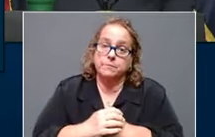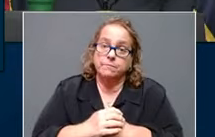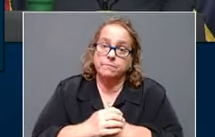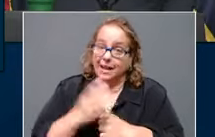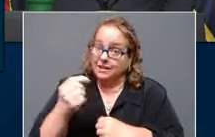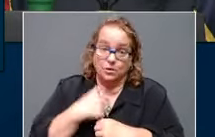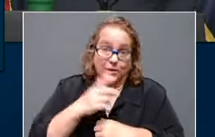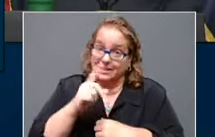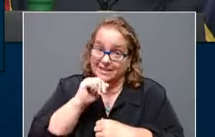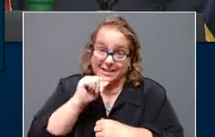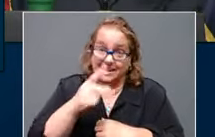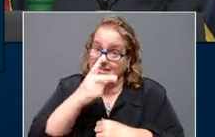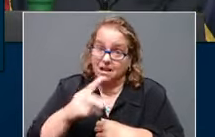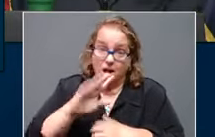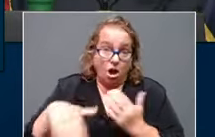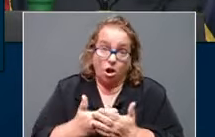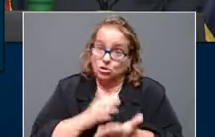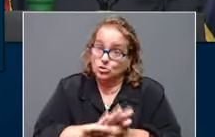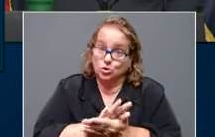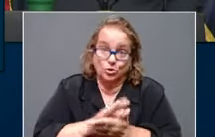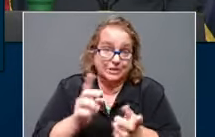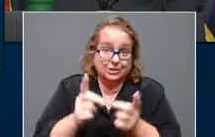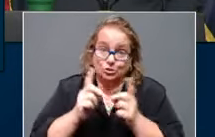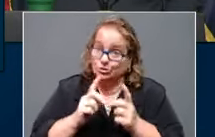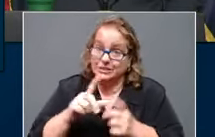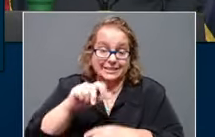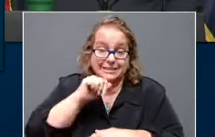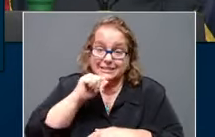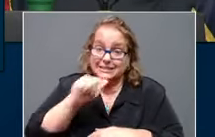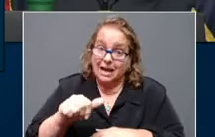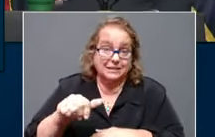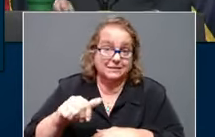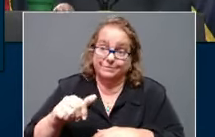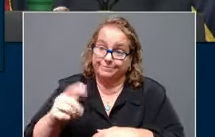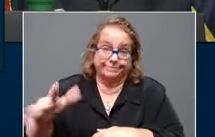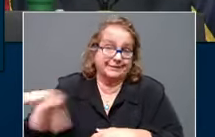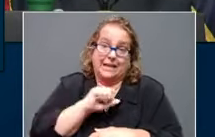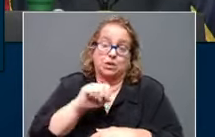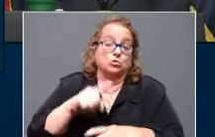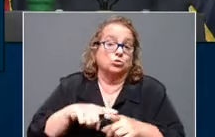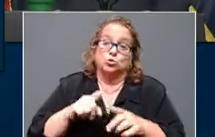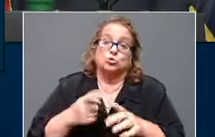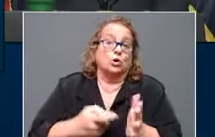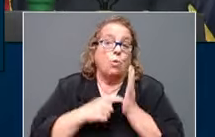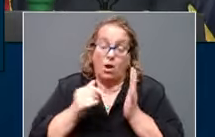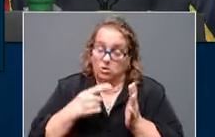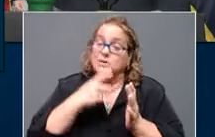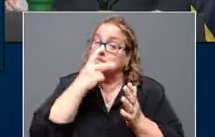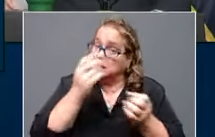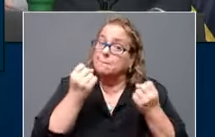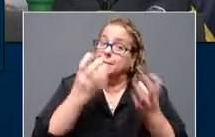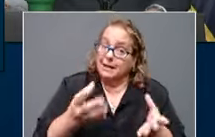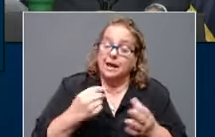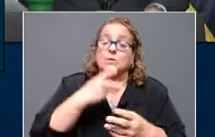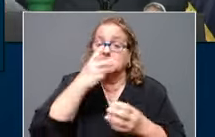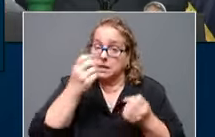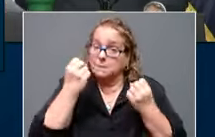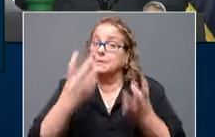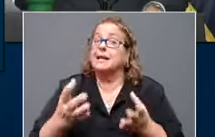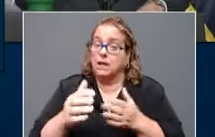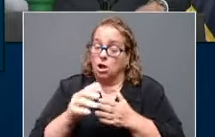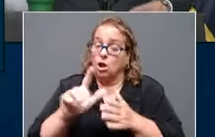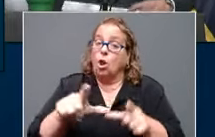right, vaccinations plus masks, we will not have the in-person learning we also desperately want and that we